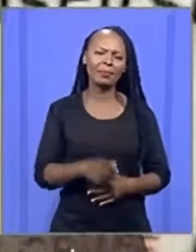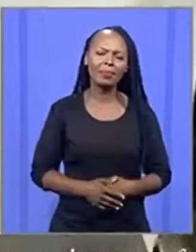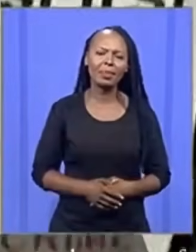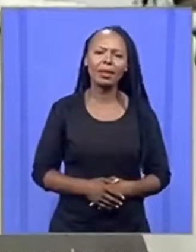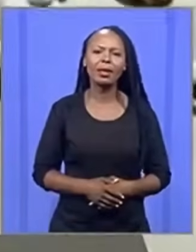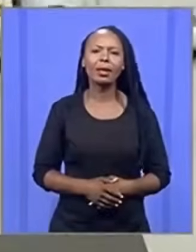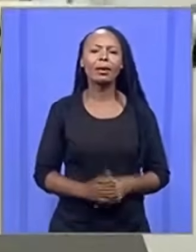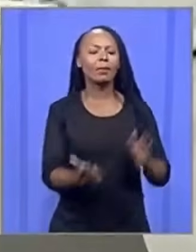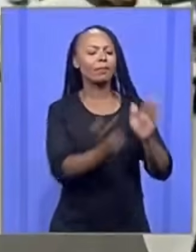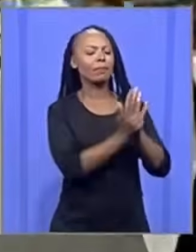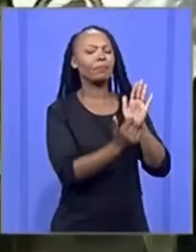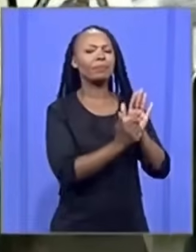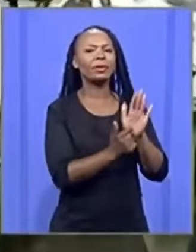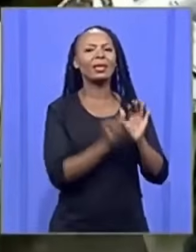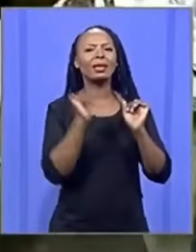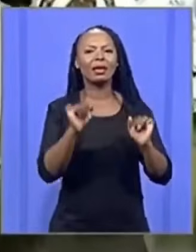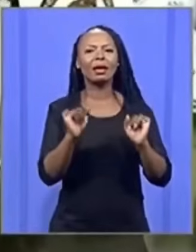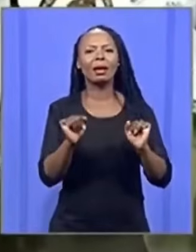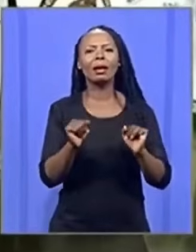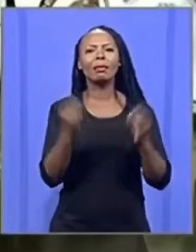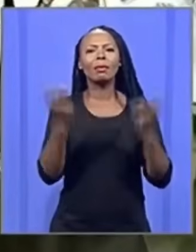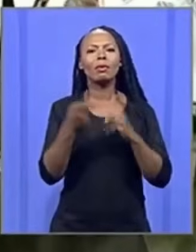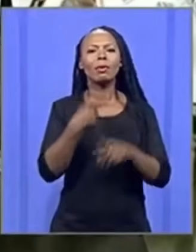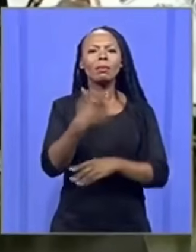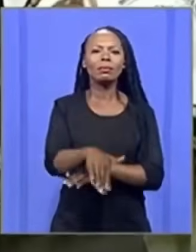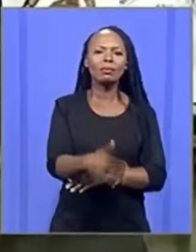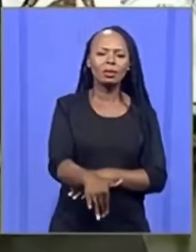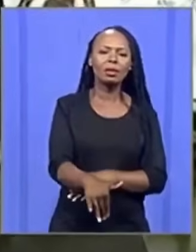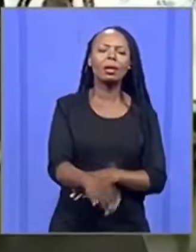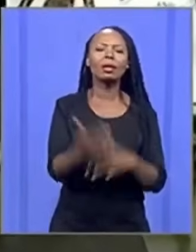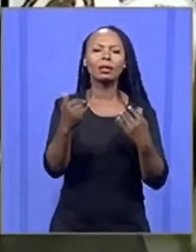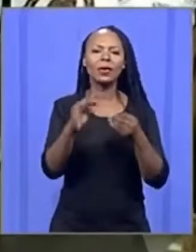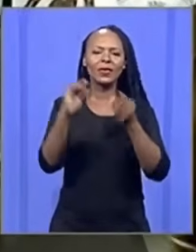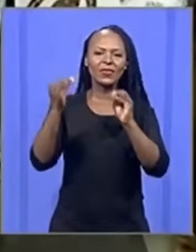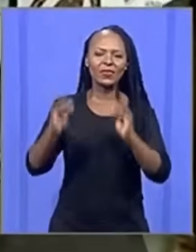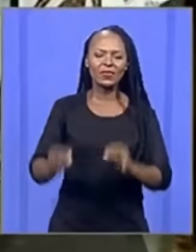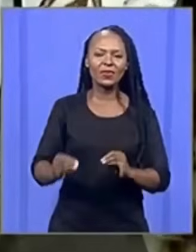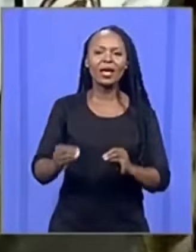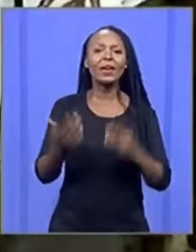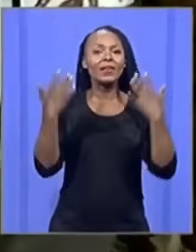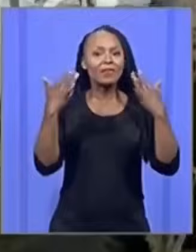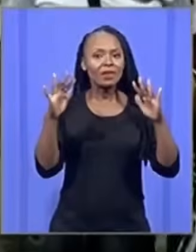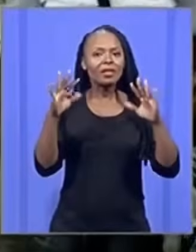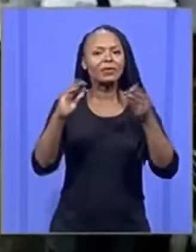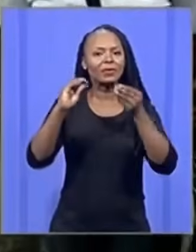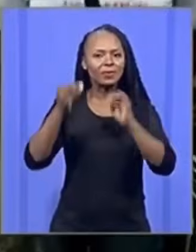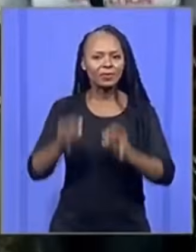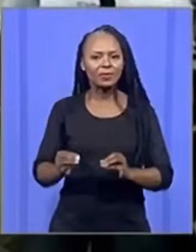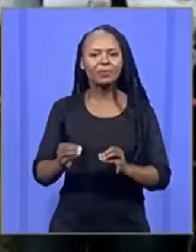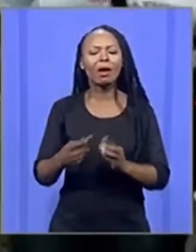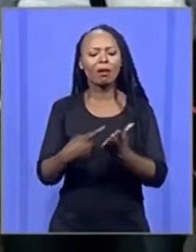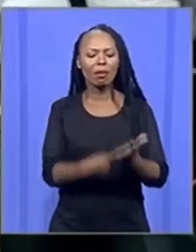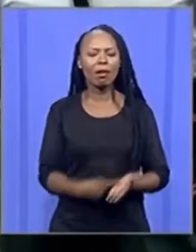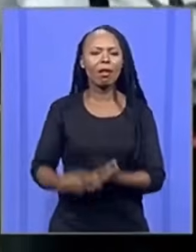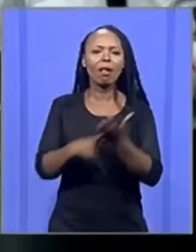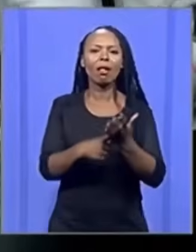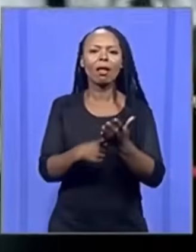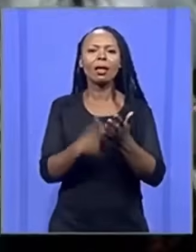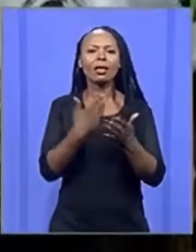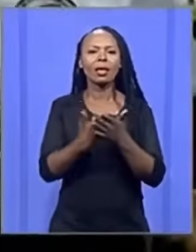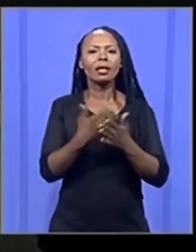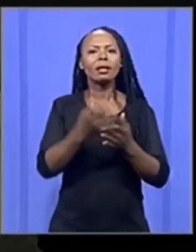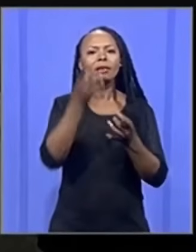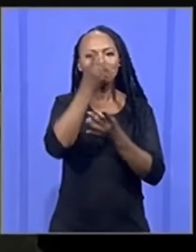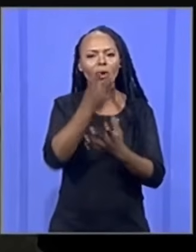Molawana o ka ga bafudugedi o ne wa bogiwa mme tla re o sena go mamentlelelwa o tla le re diphetogo mo molaong o ka ga bafudugedi mo